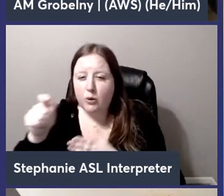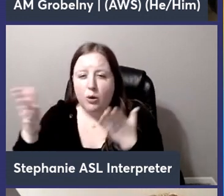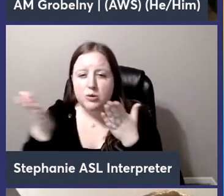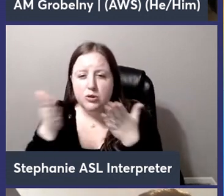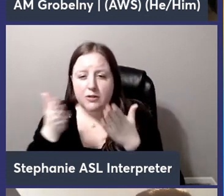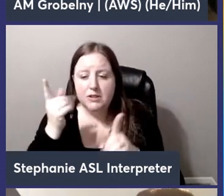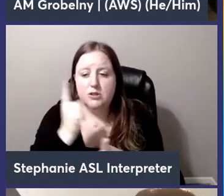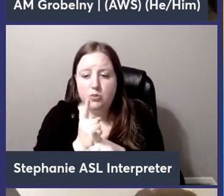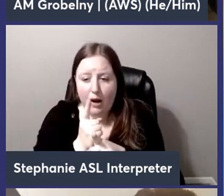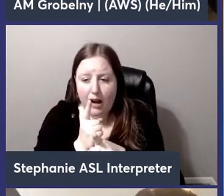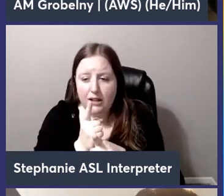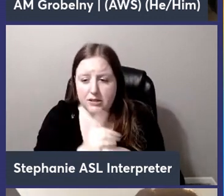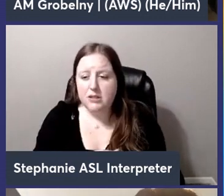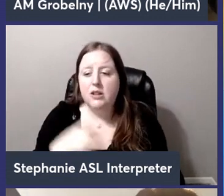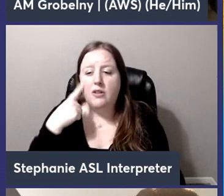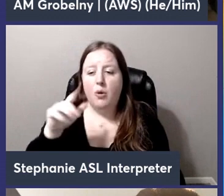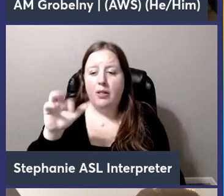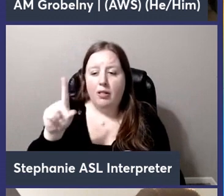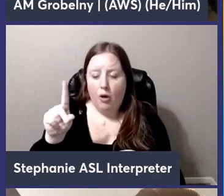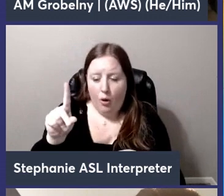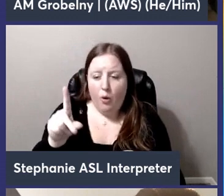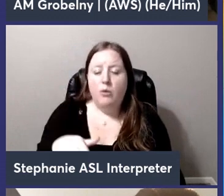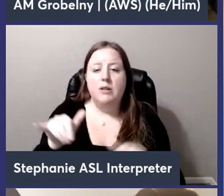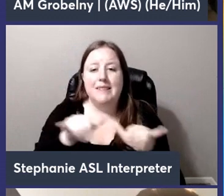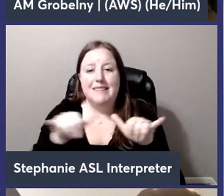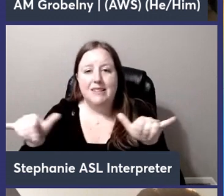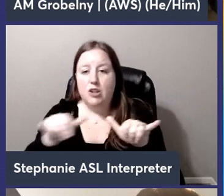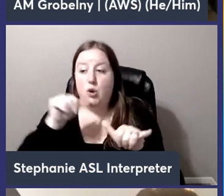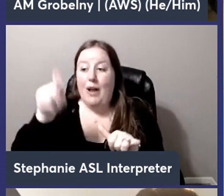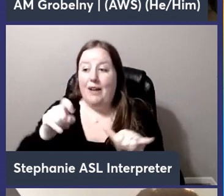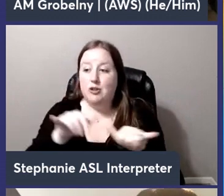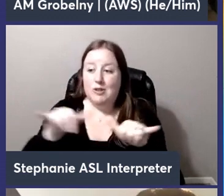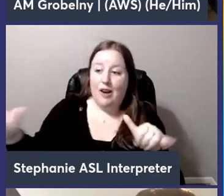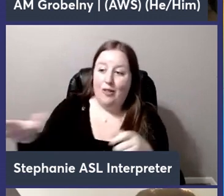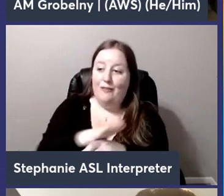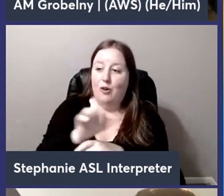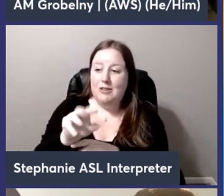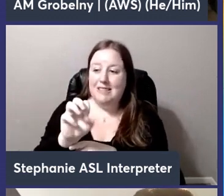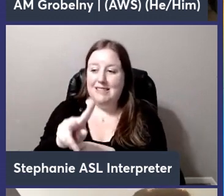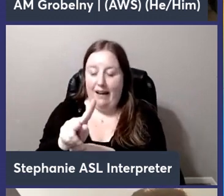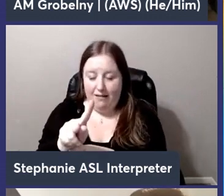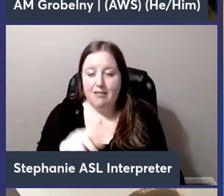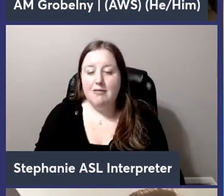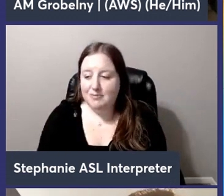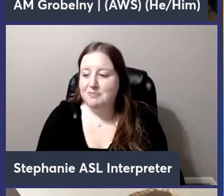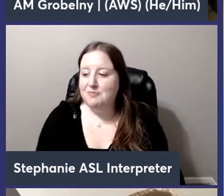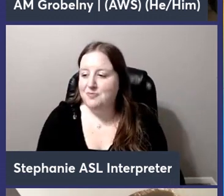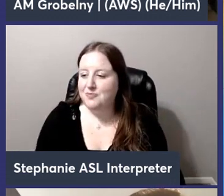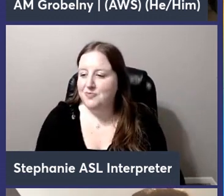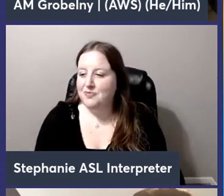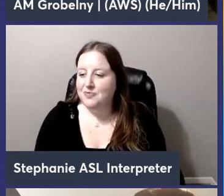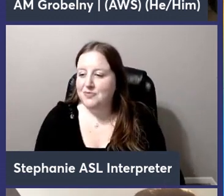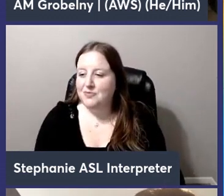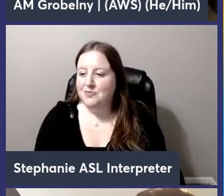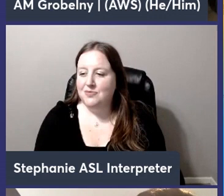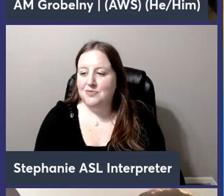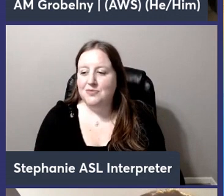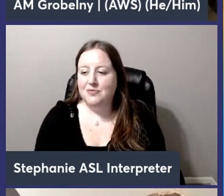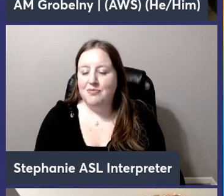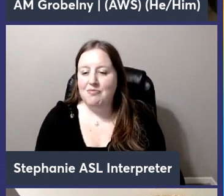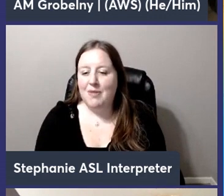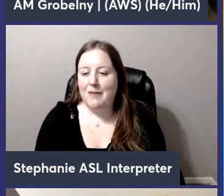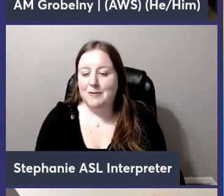scale services under load without having to scale the whole stack. Yeah. Mm-hmm. Exactly. And then the other thing is, you